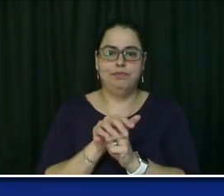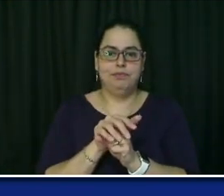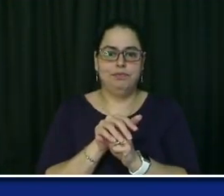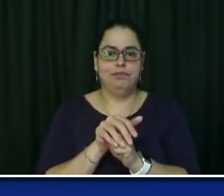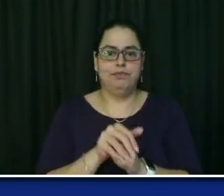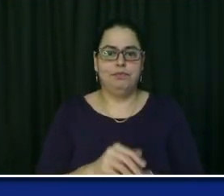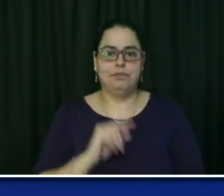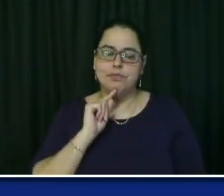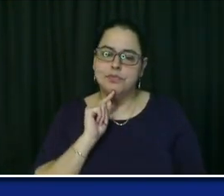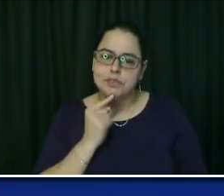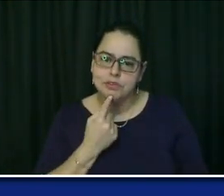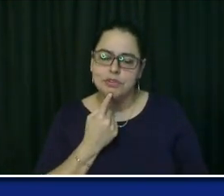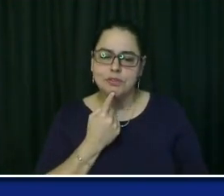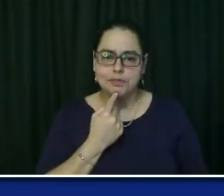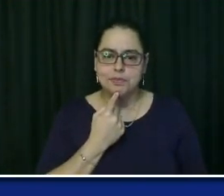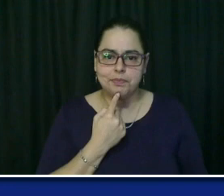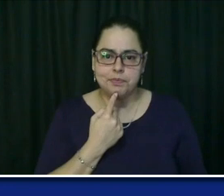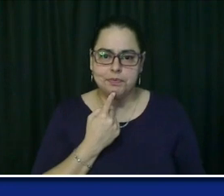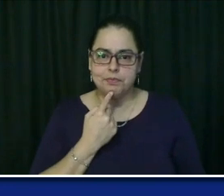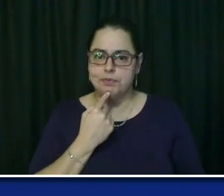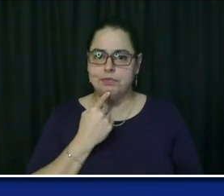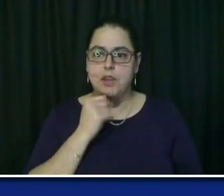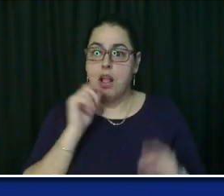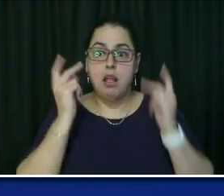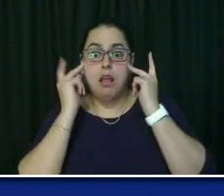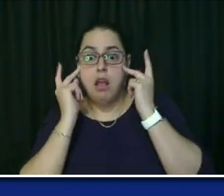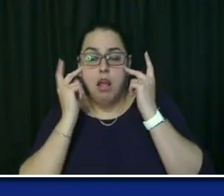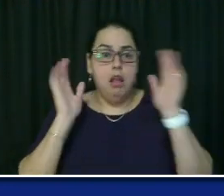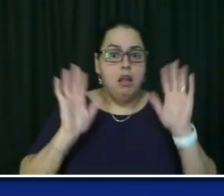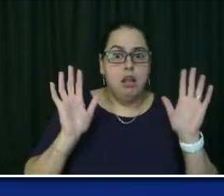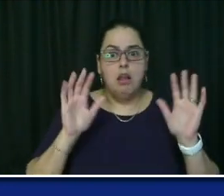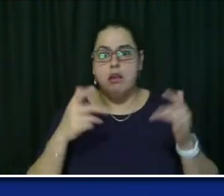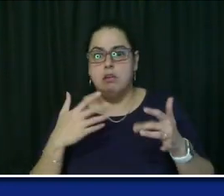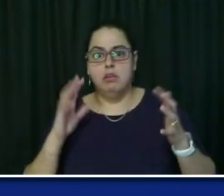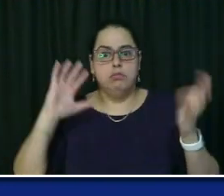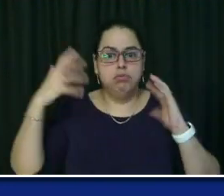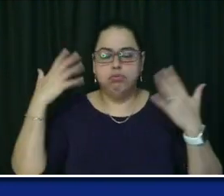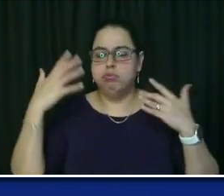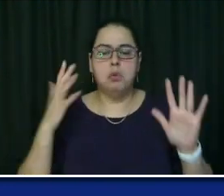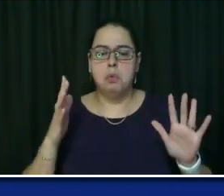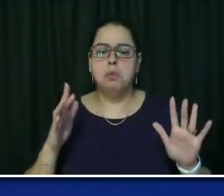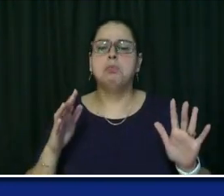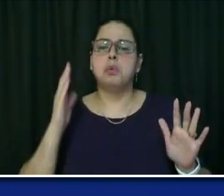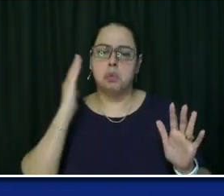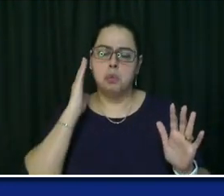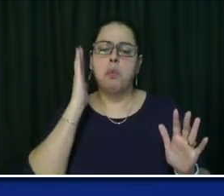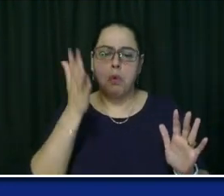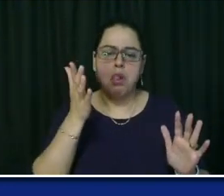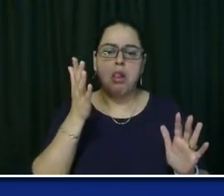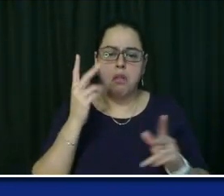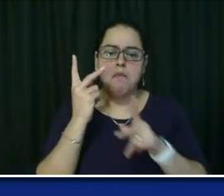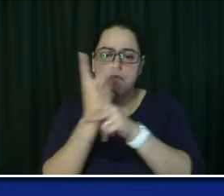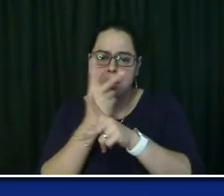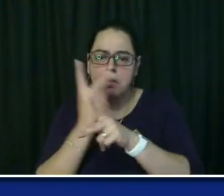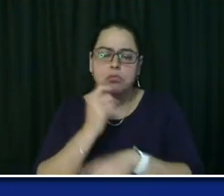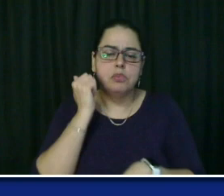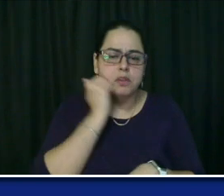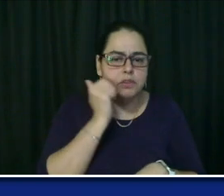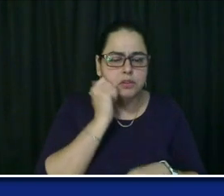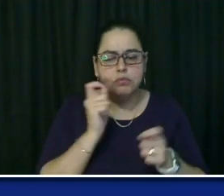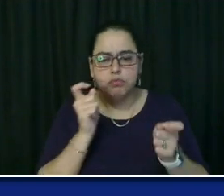updates to show you the little tick of things. We're going to try to deal with the issue responsibly every day. We had an outbreak in